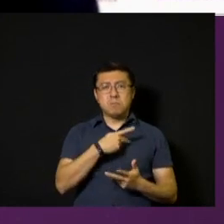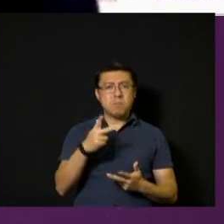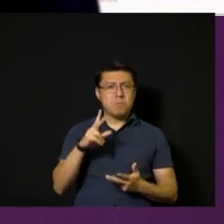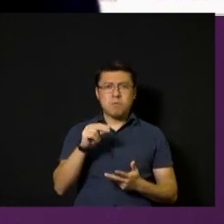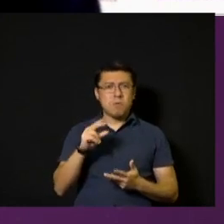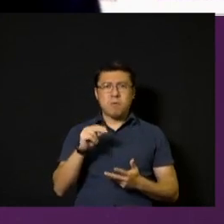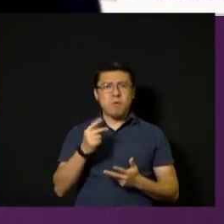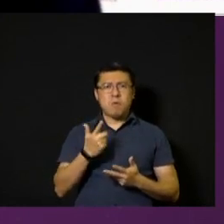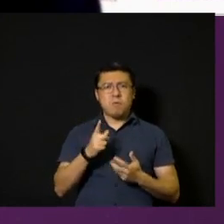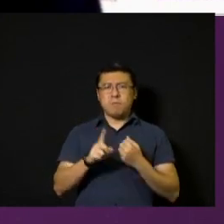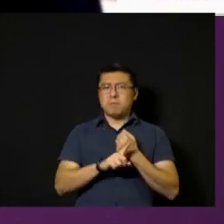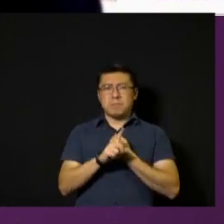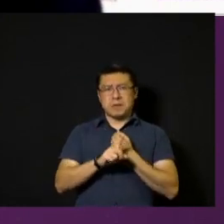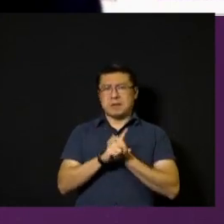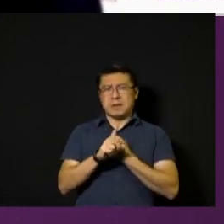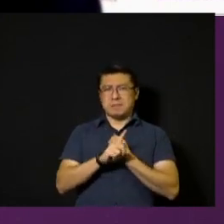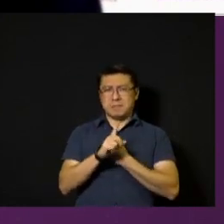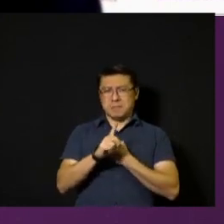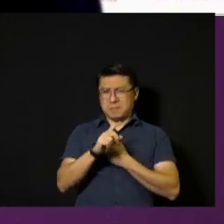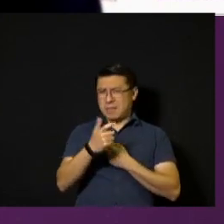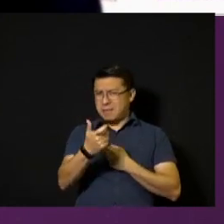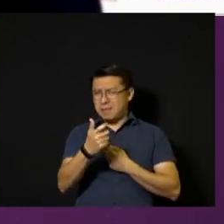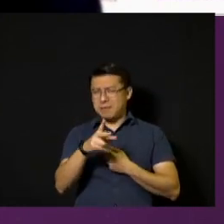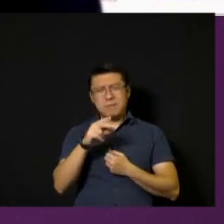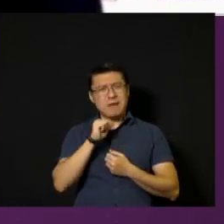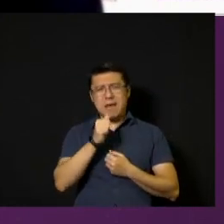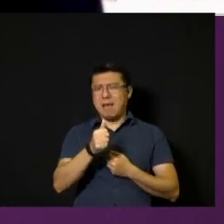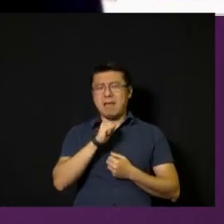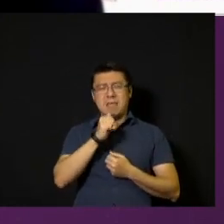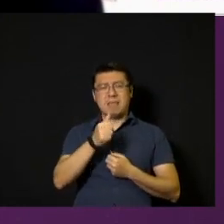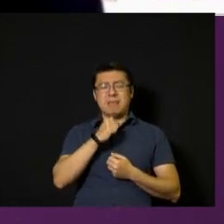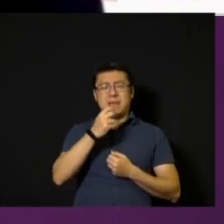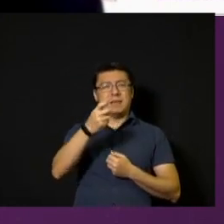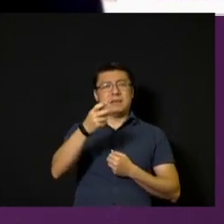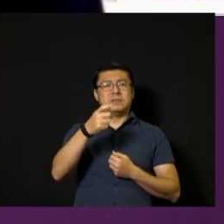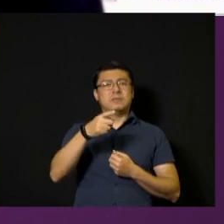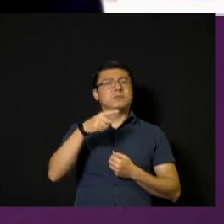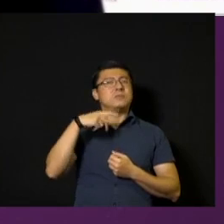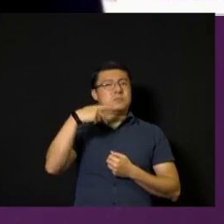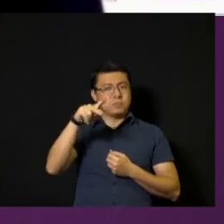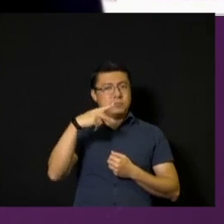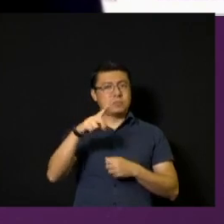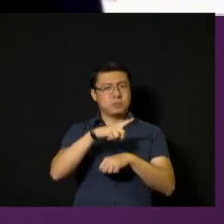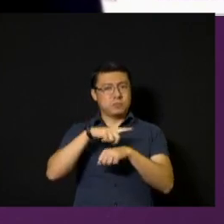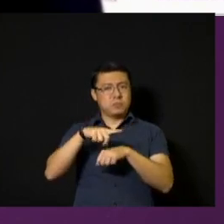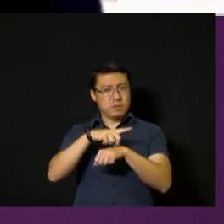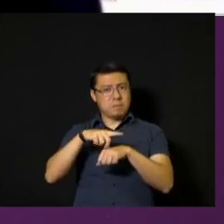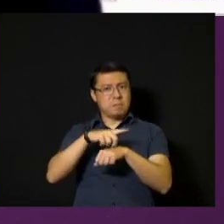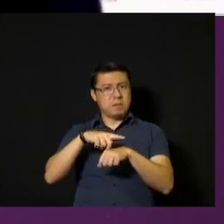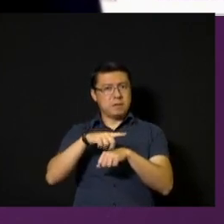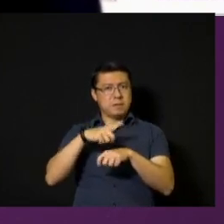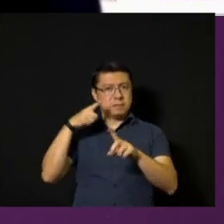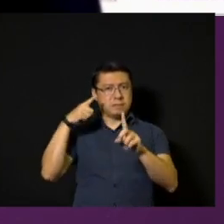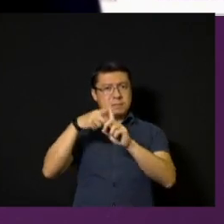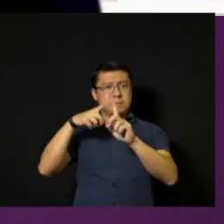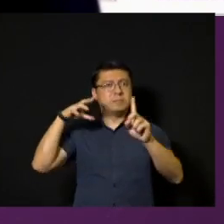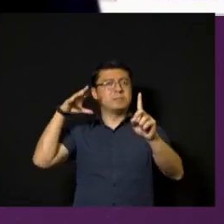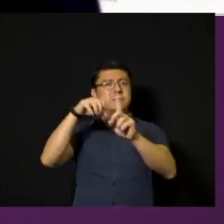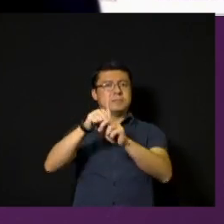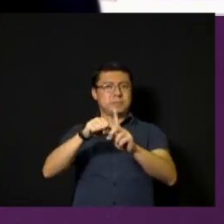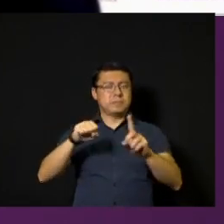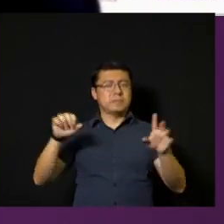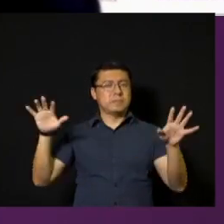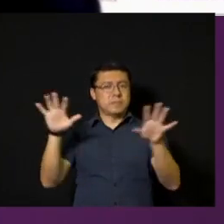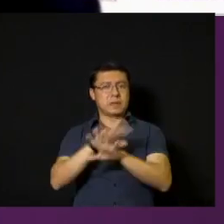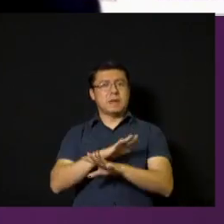no need for things. Money is not a problem. So the first thing to become a diamond is a change of lifestyle. Jorge taught me this. It's